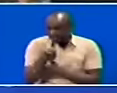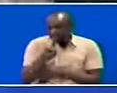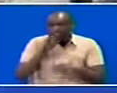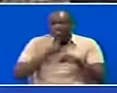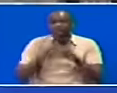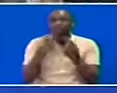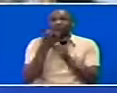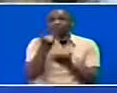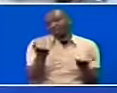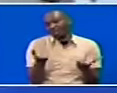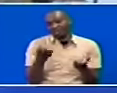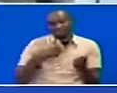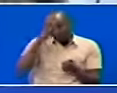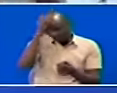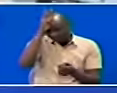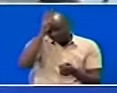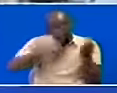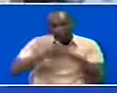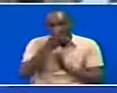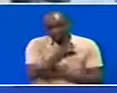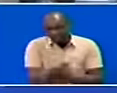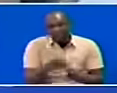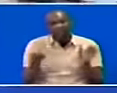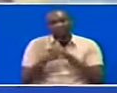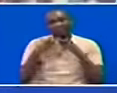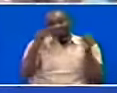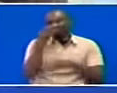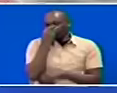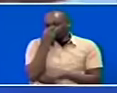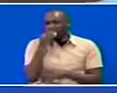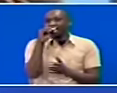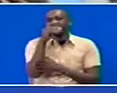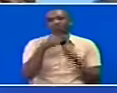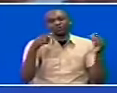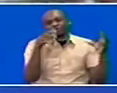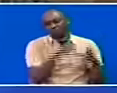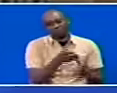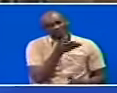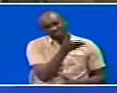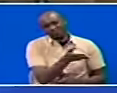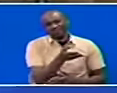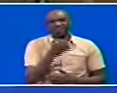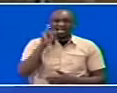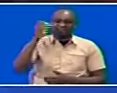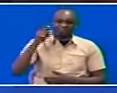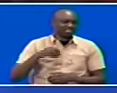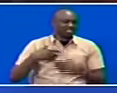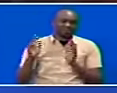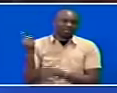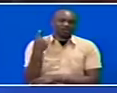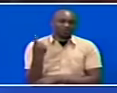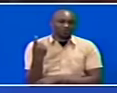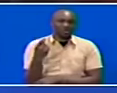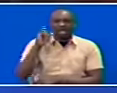annual Kimalel goat auction in Baringo County, Deputy President William Ruto asked the opposition to stop meddling with the national electoral body.